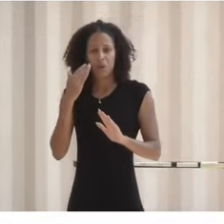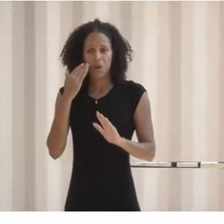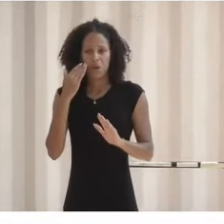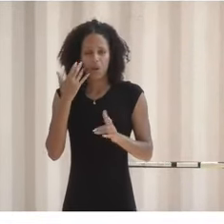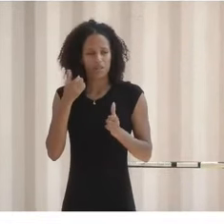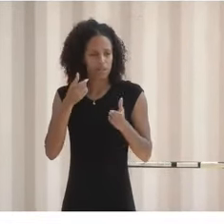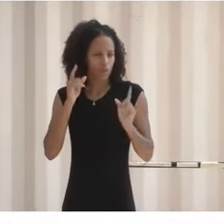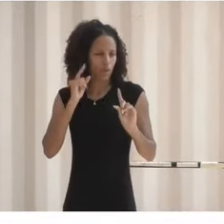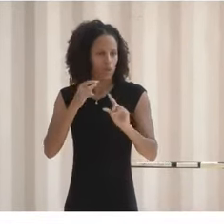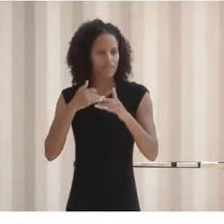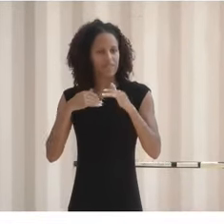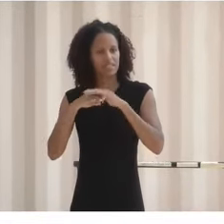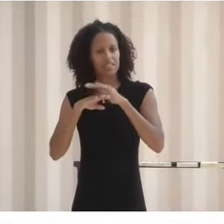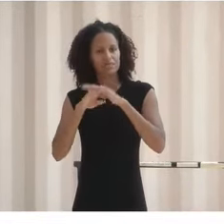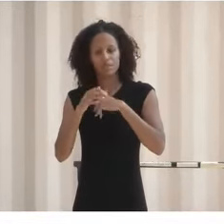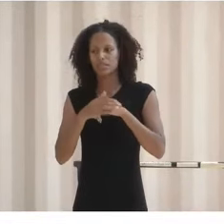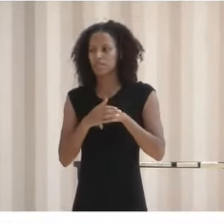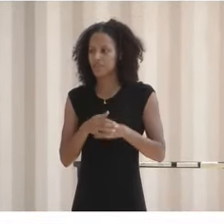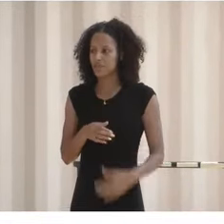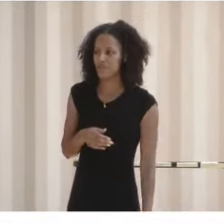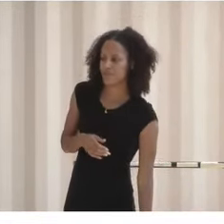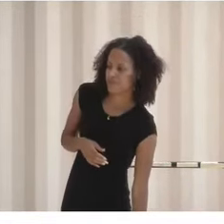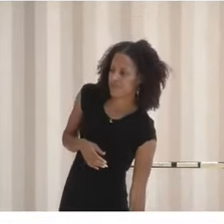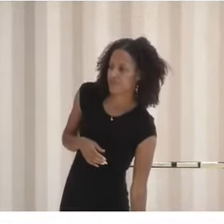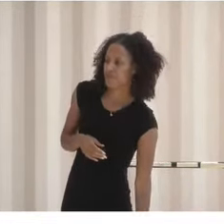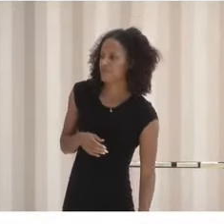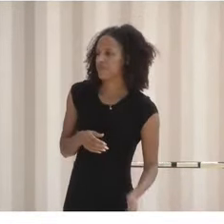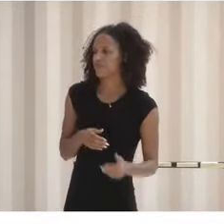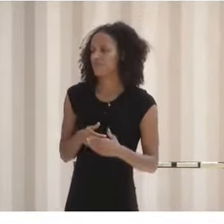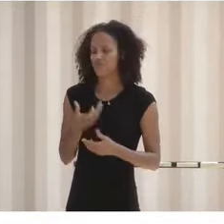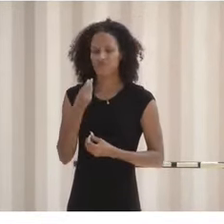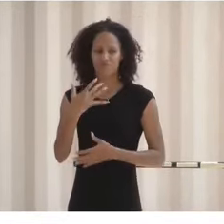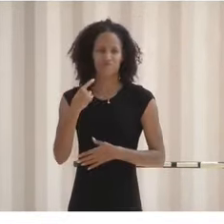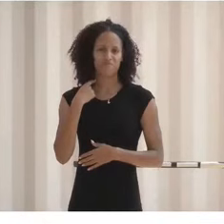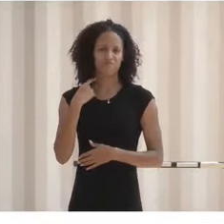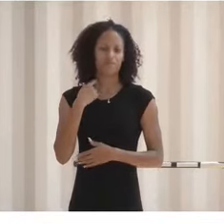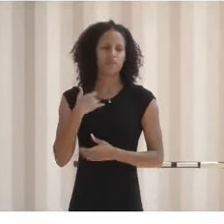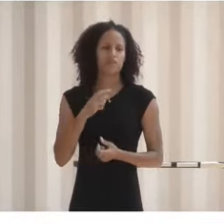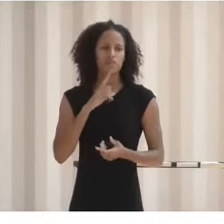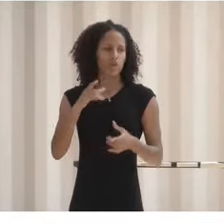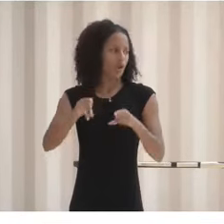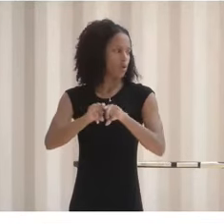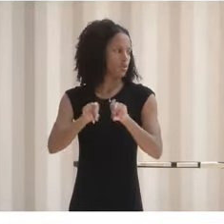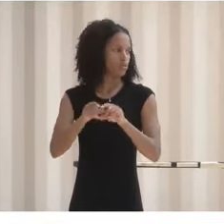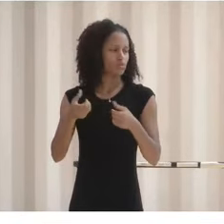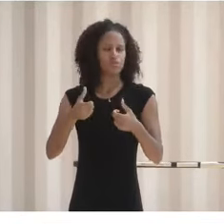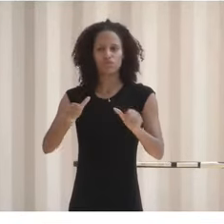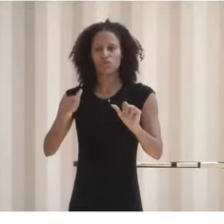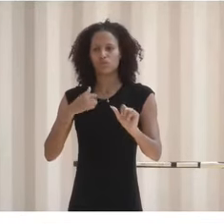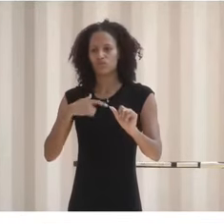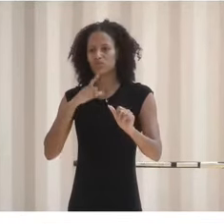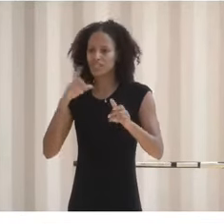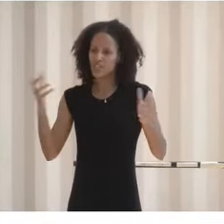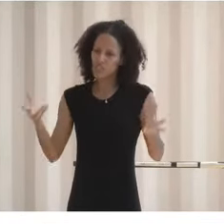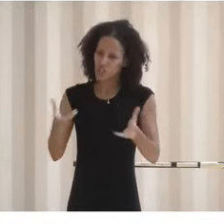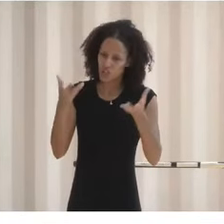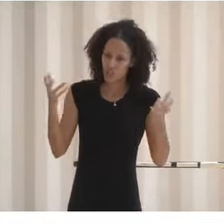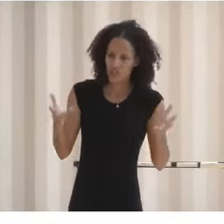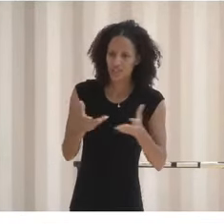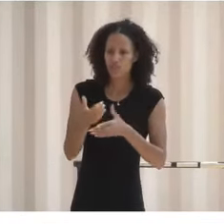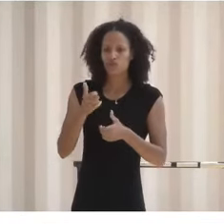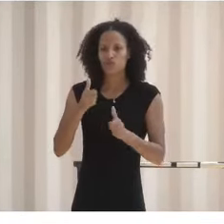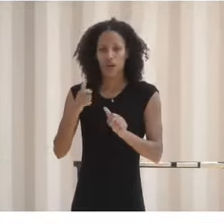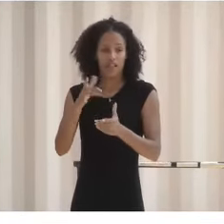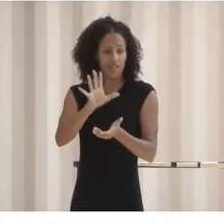shilling, they'll put it back and buy more sheep and more cattle. So we also try to empower them or encourage them to use the